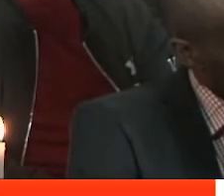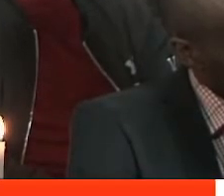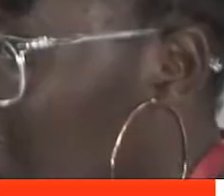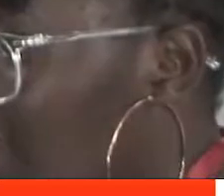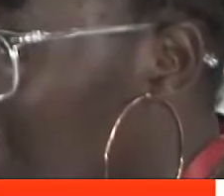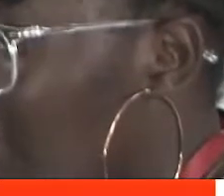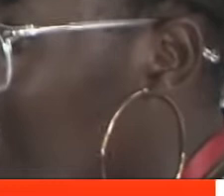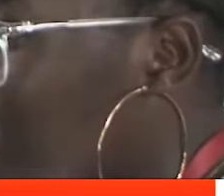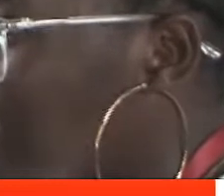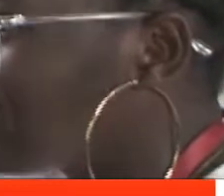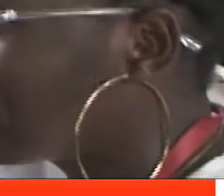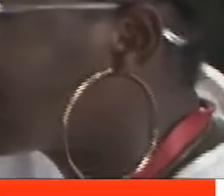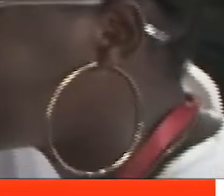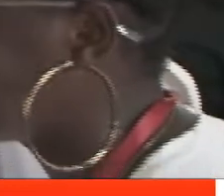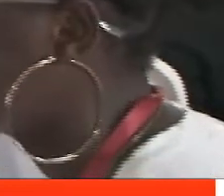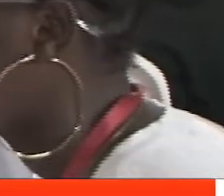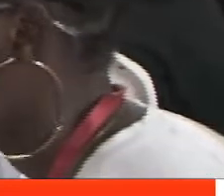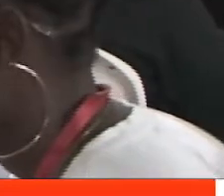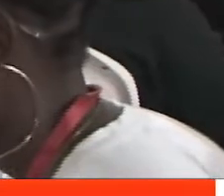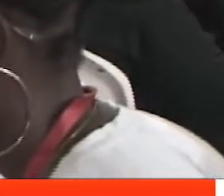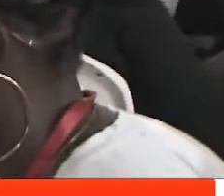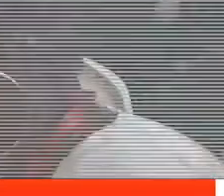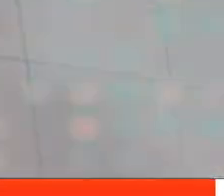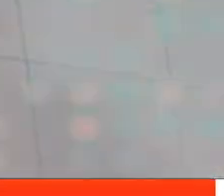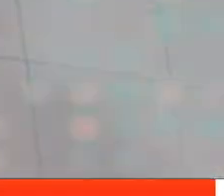Jane Cherutich, KUTV.